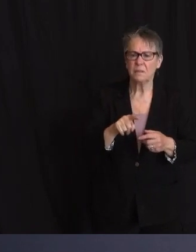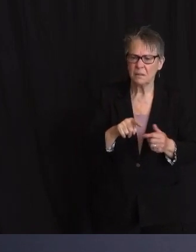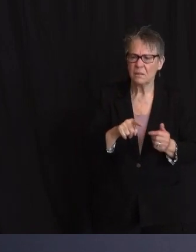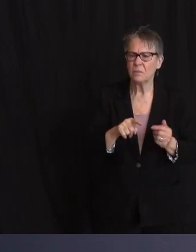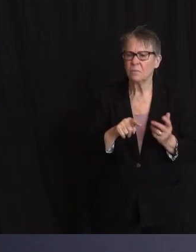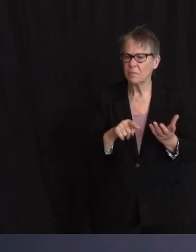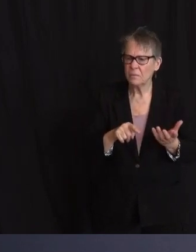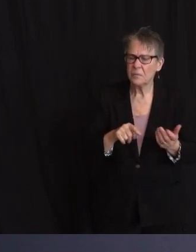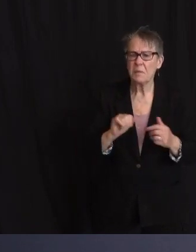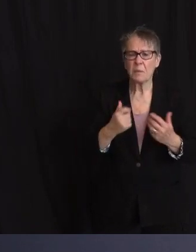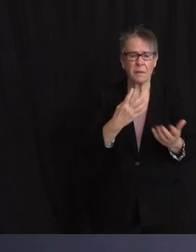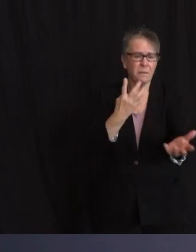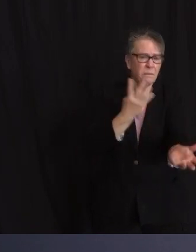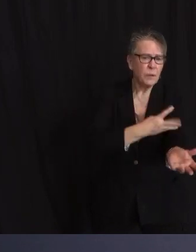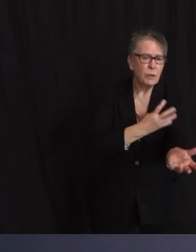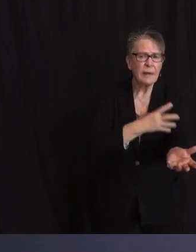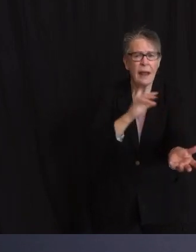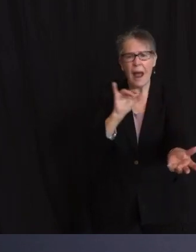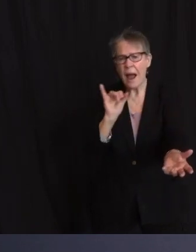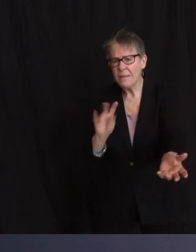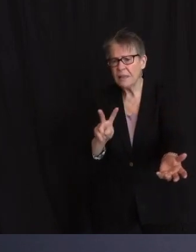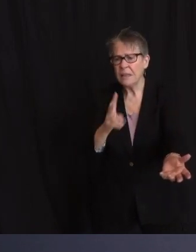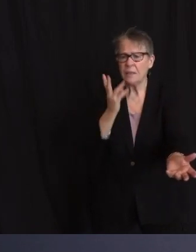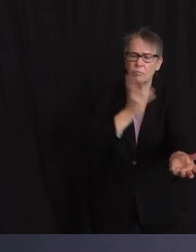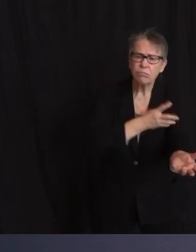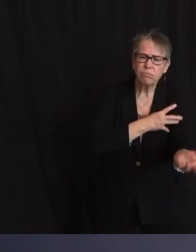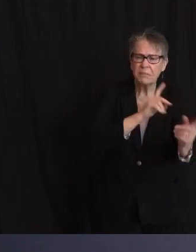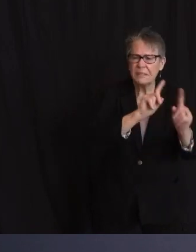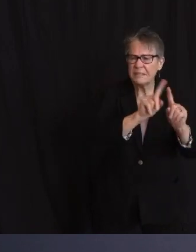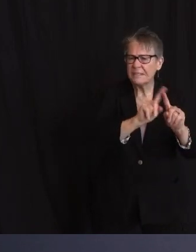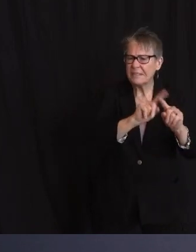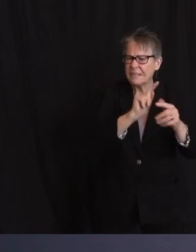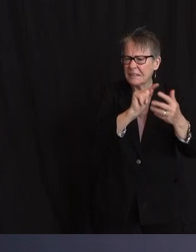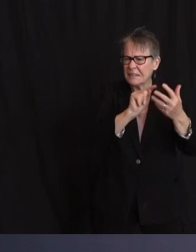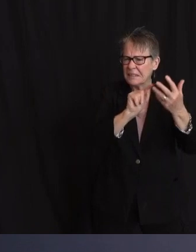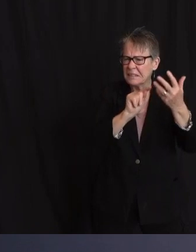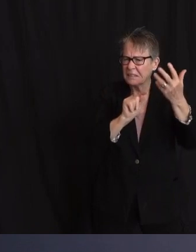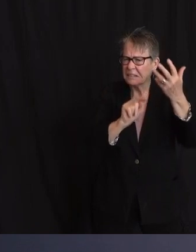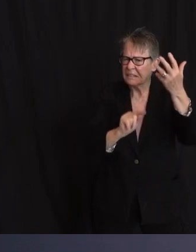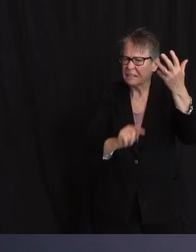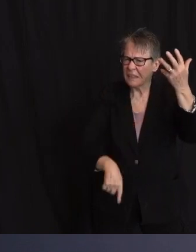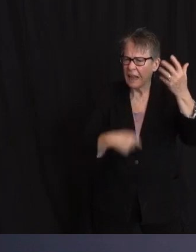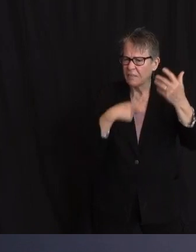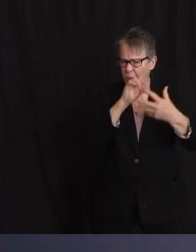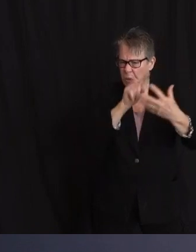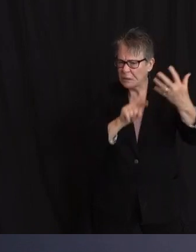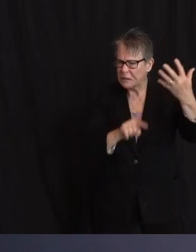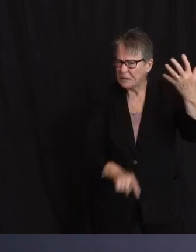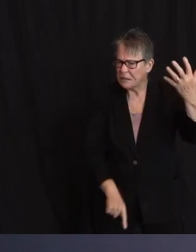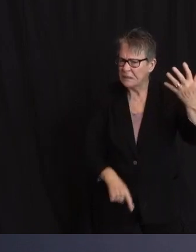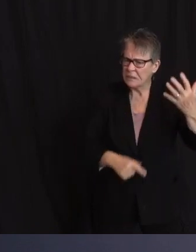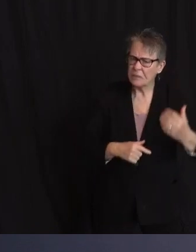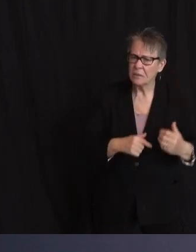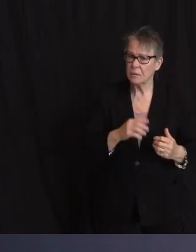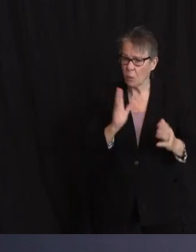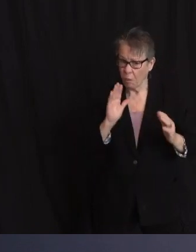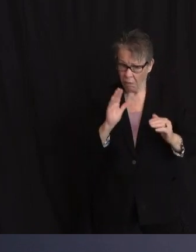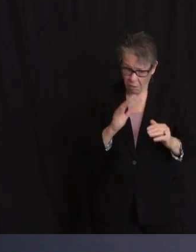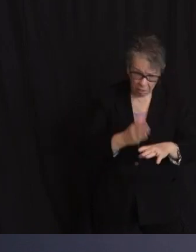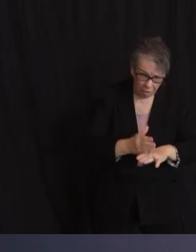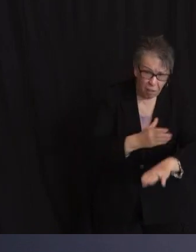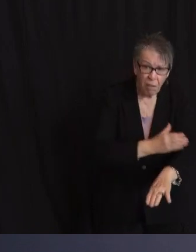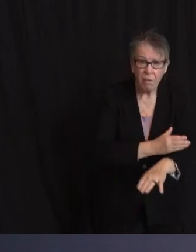the antiviral remdesivir. Though they're going on, and perhaps that